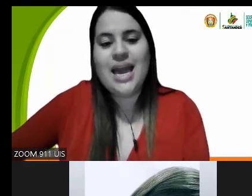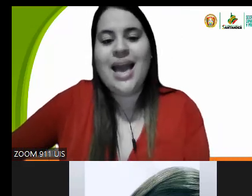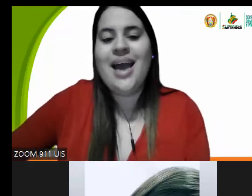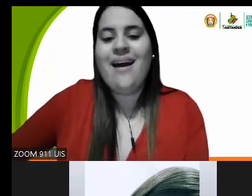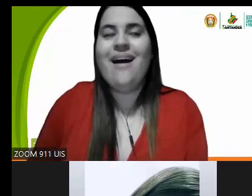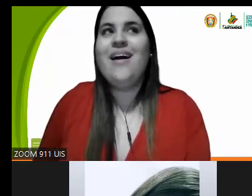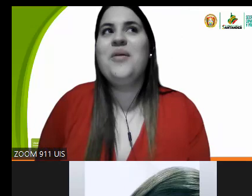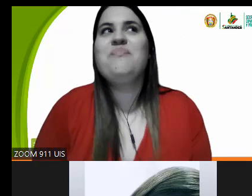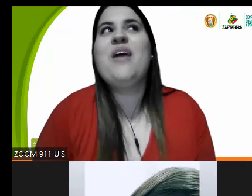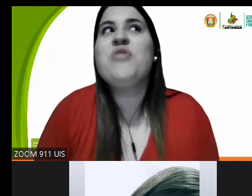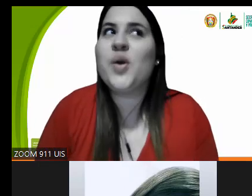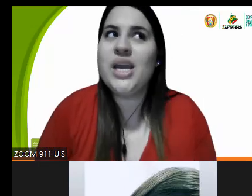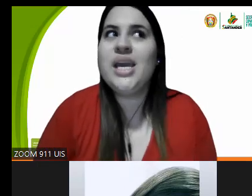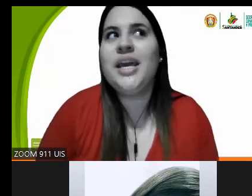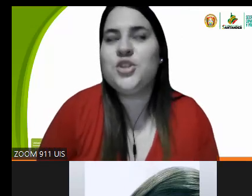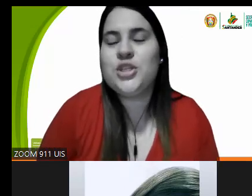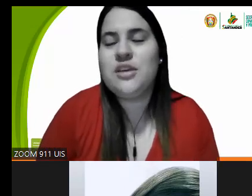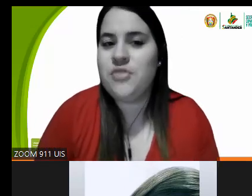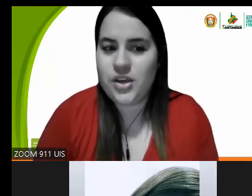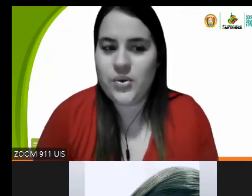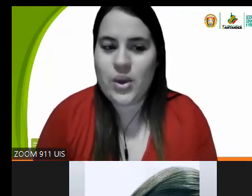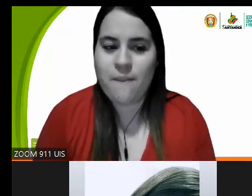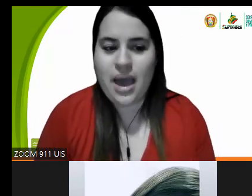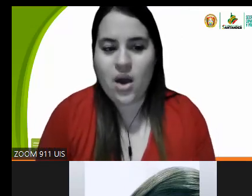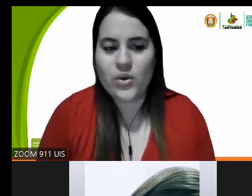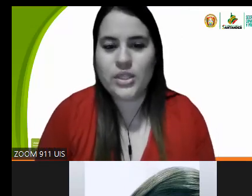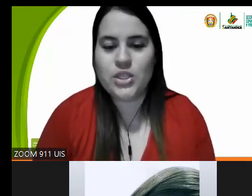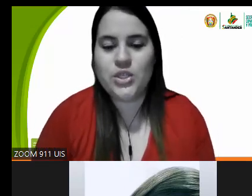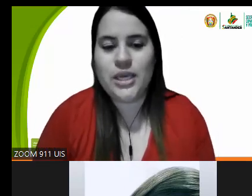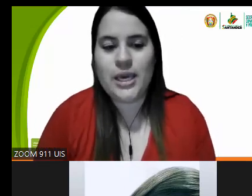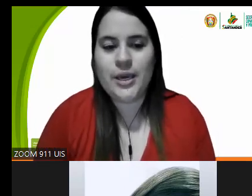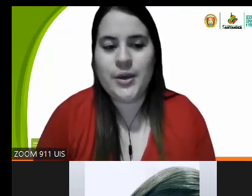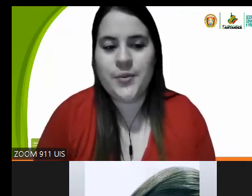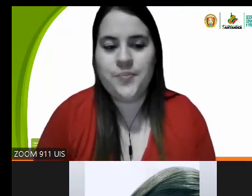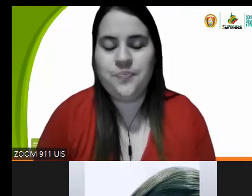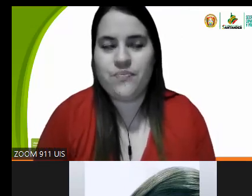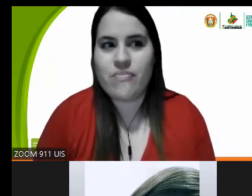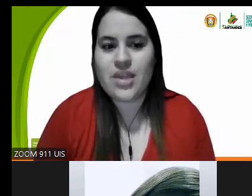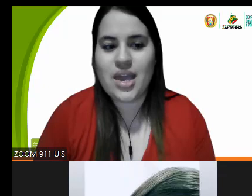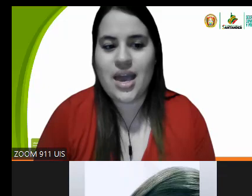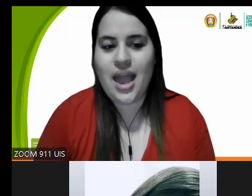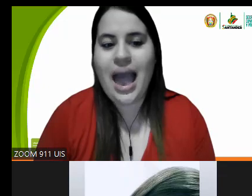watch a very interesting video about